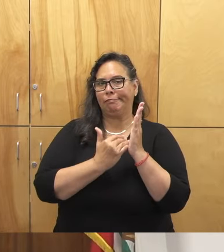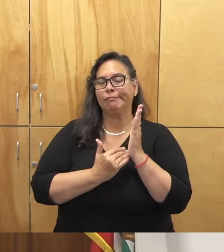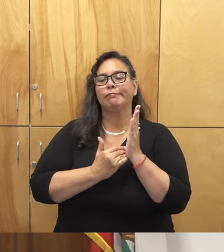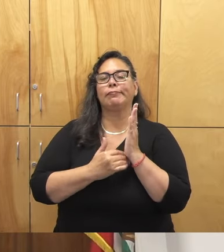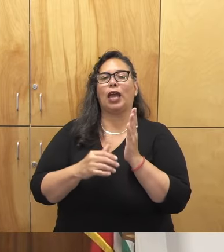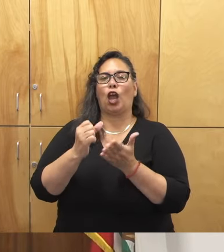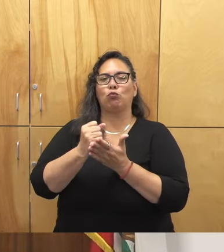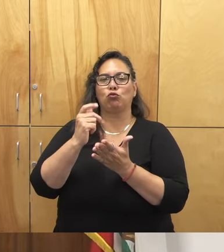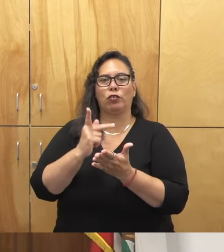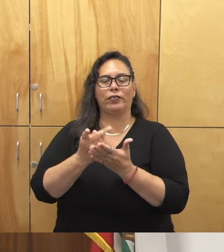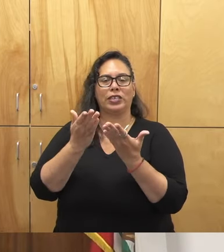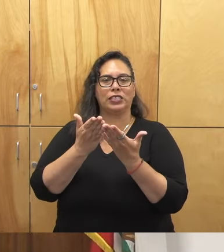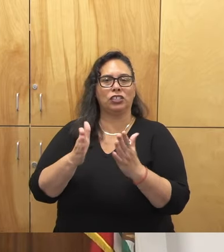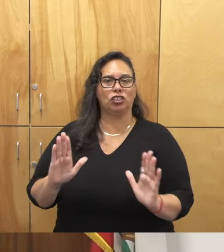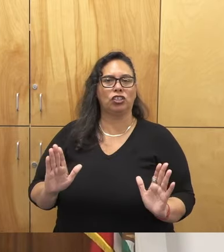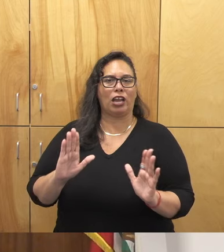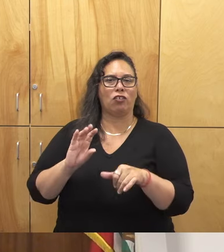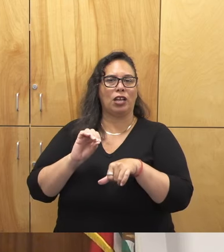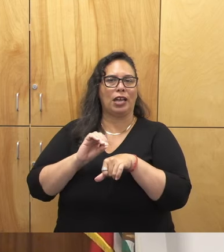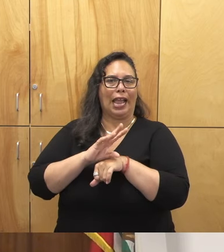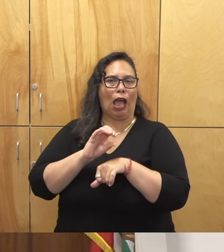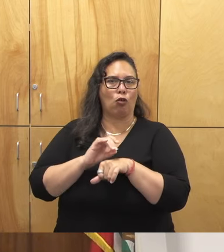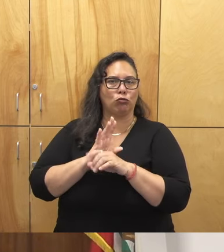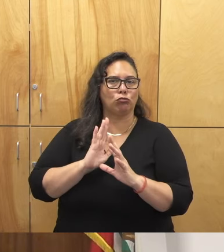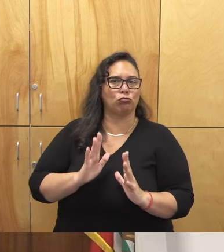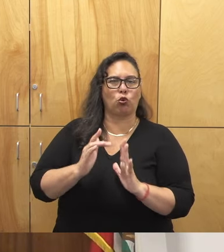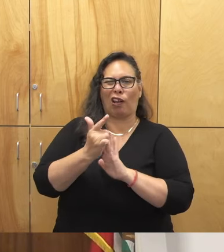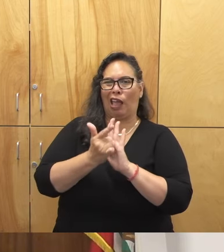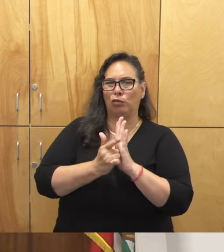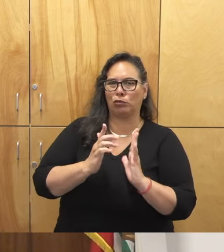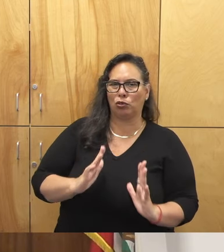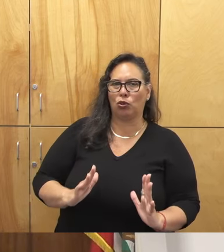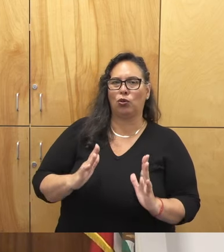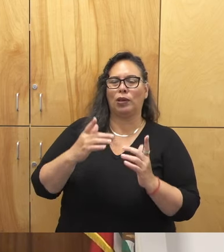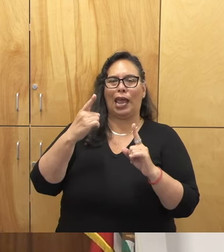general counsel employment contract. Move approval. Second.